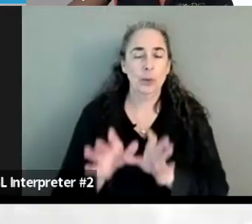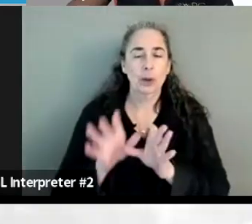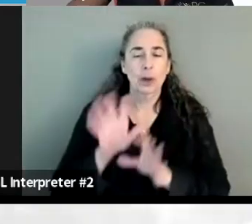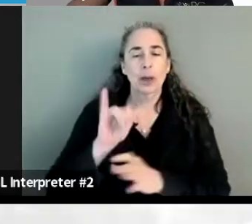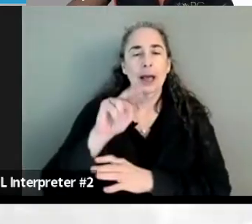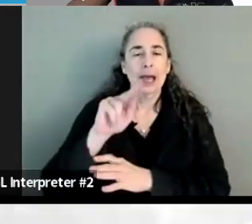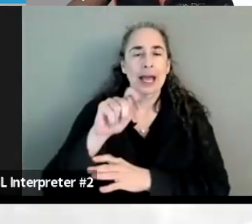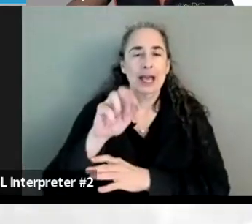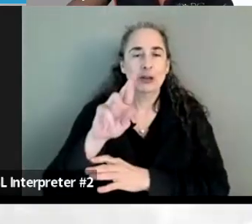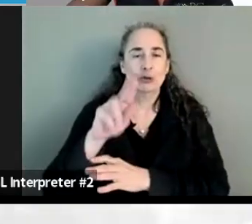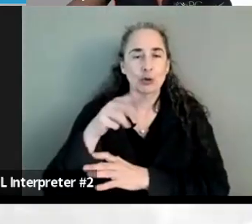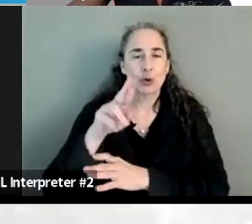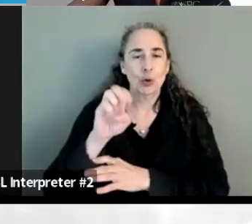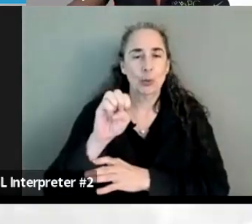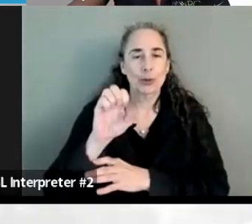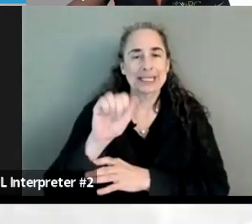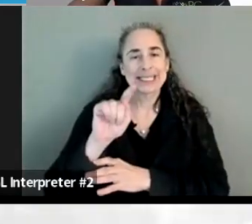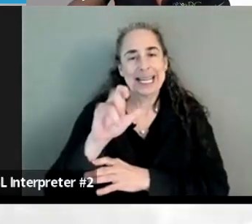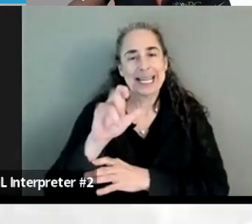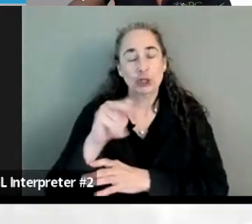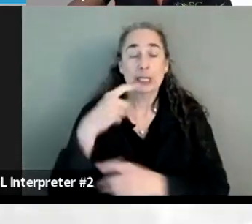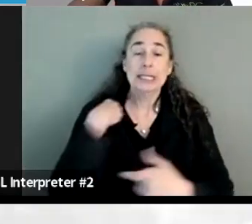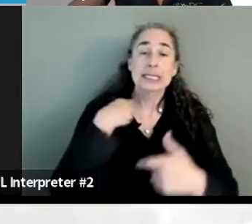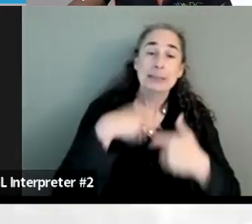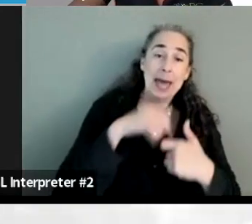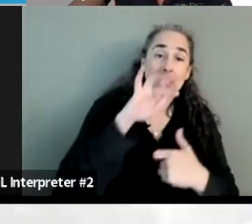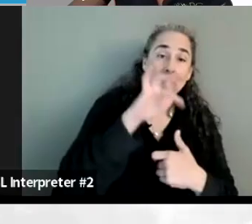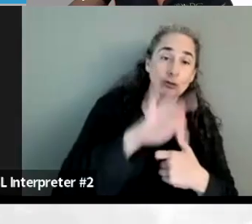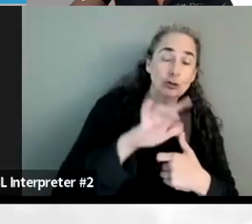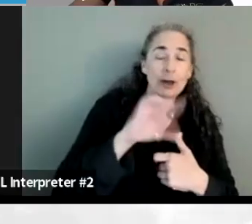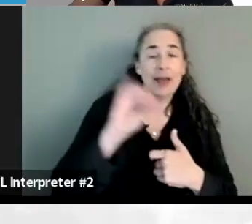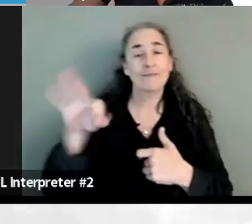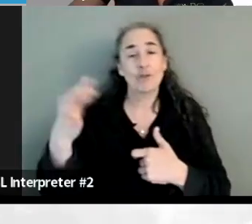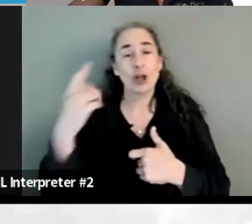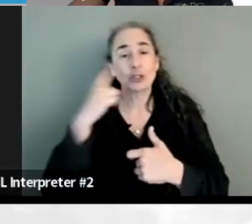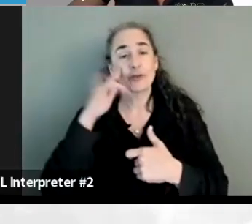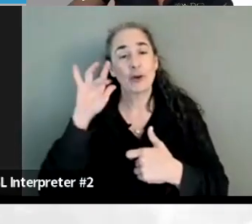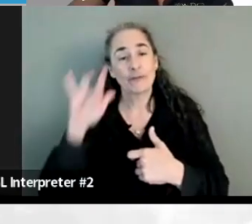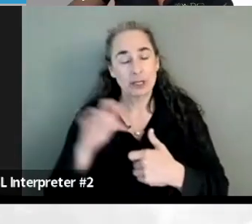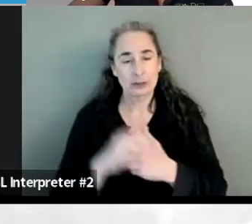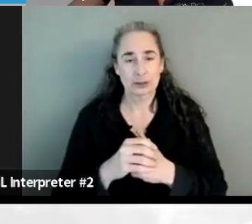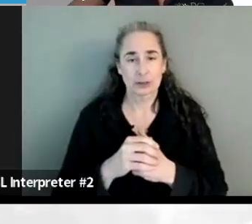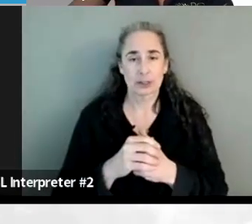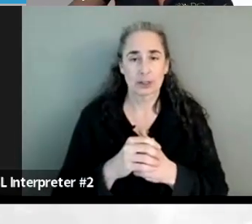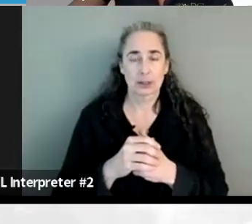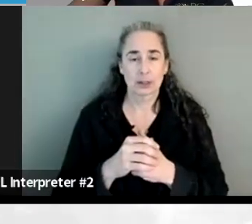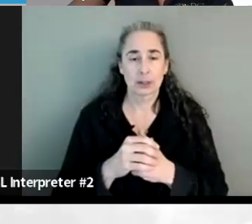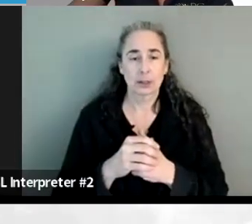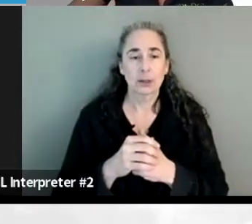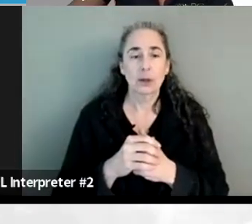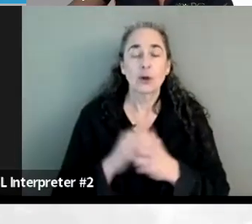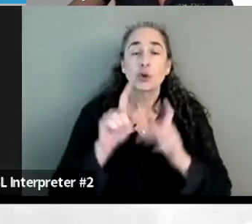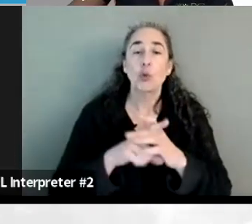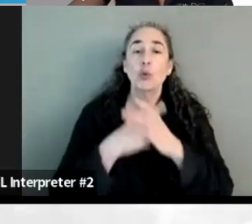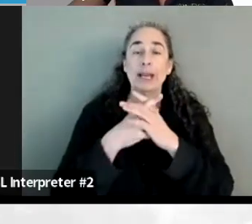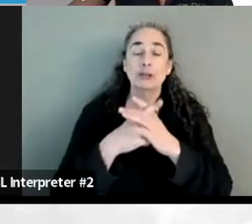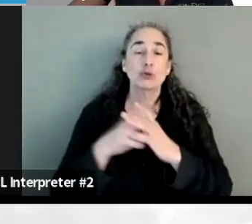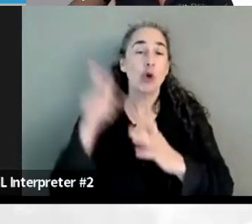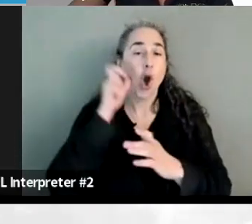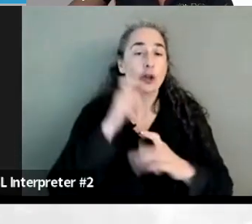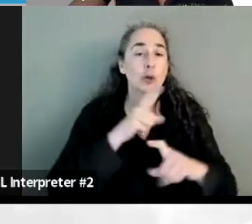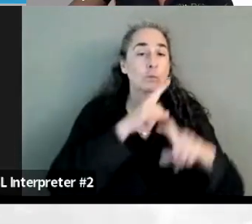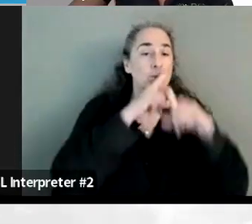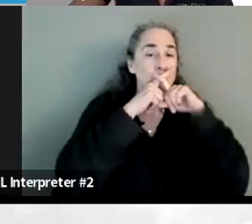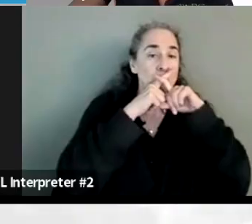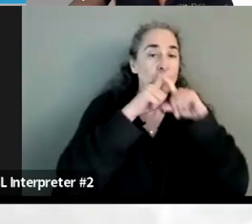Select Spanish for the Spanish interpretation and French for the French interpretation. Mute original audio if you only want